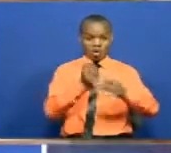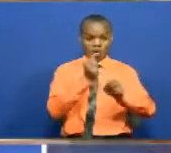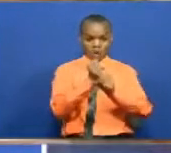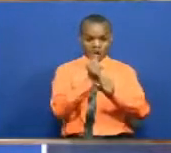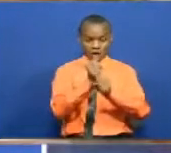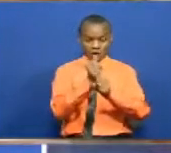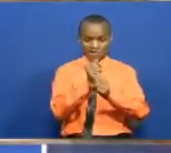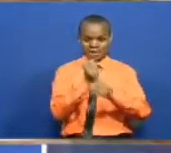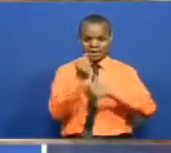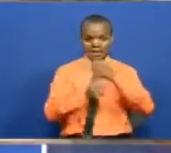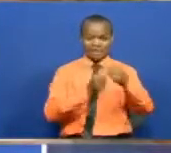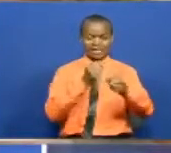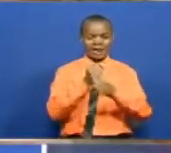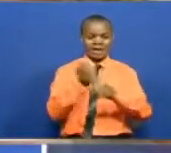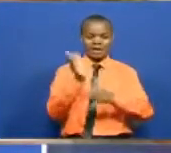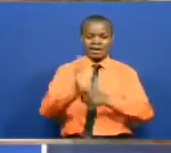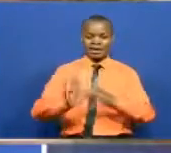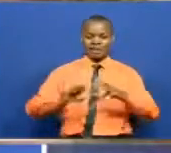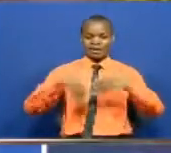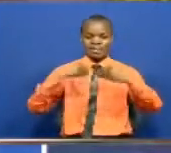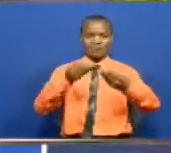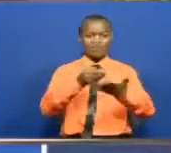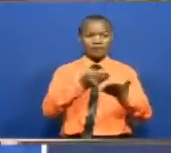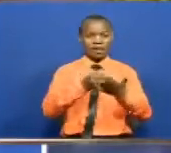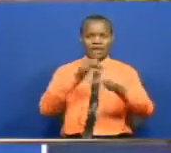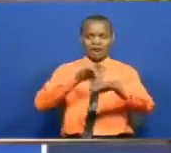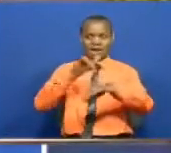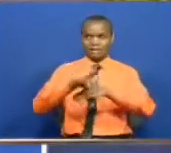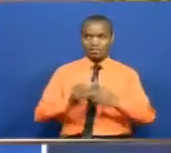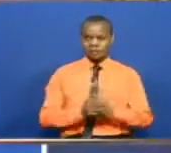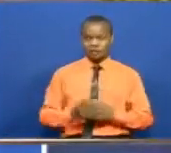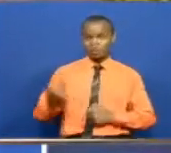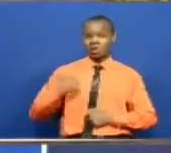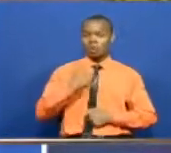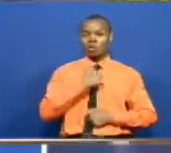against her and the county leadership with no basis.